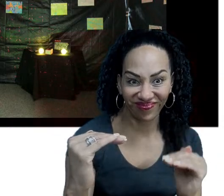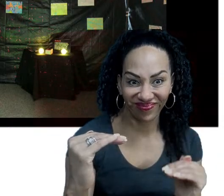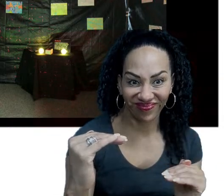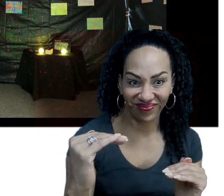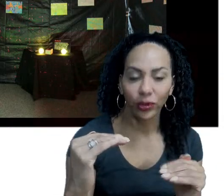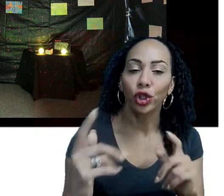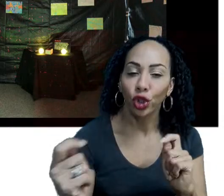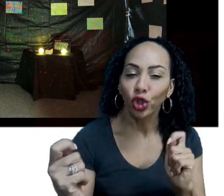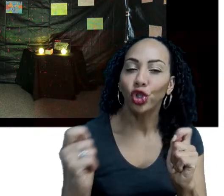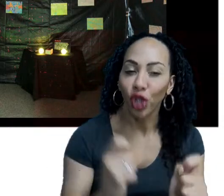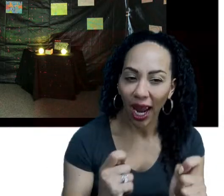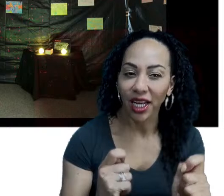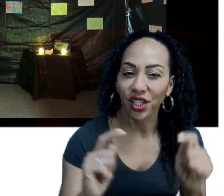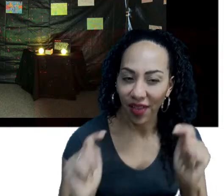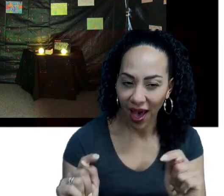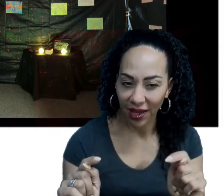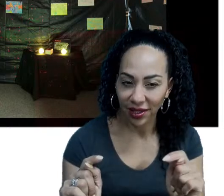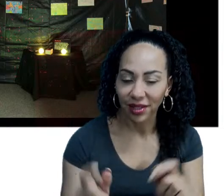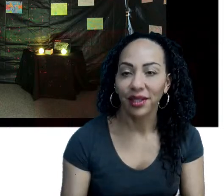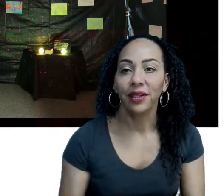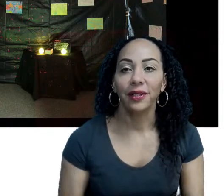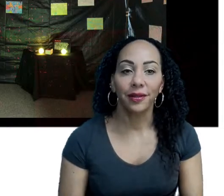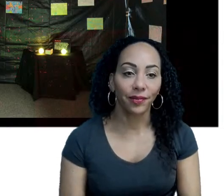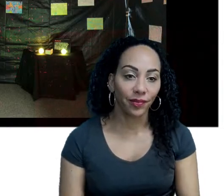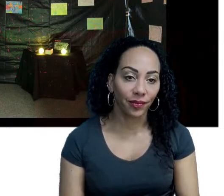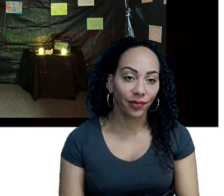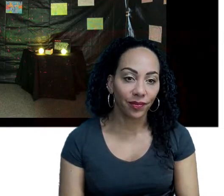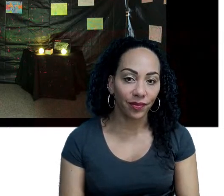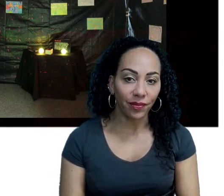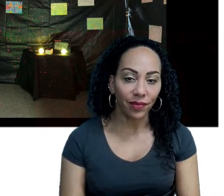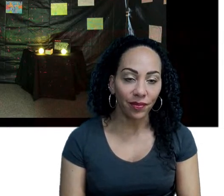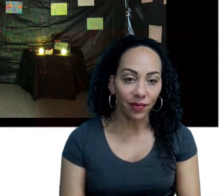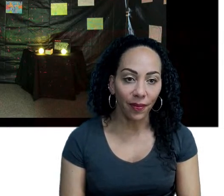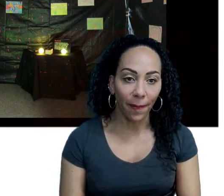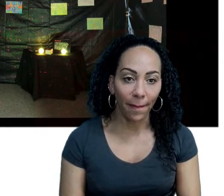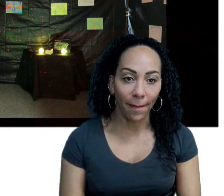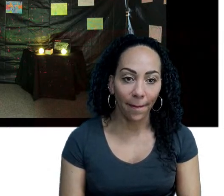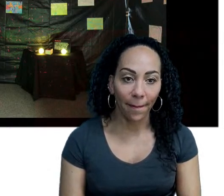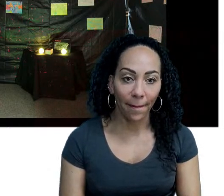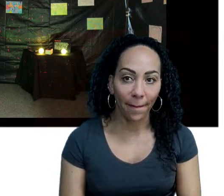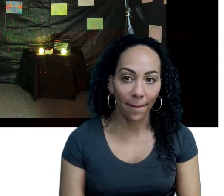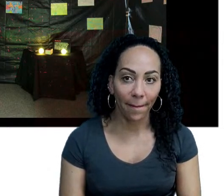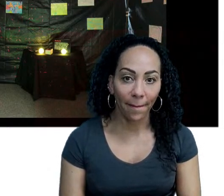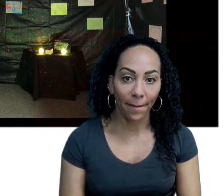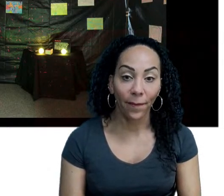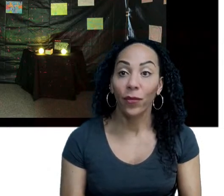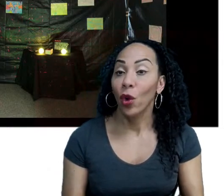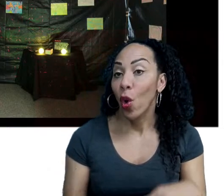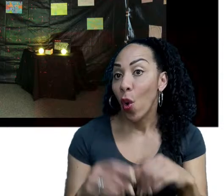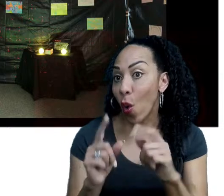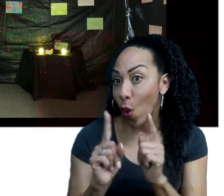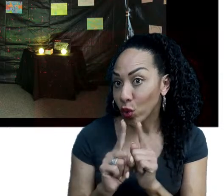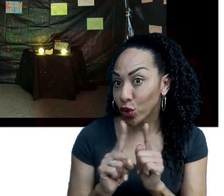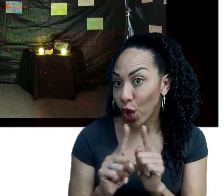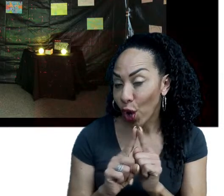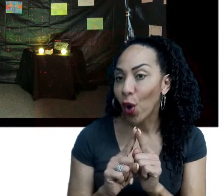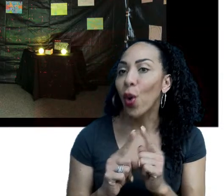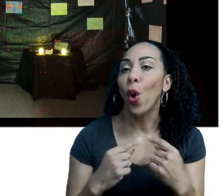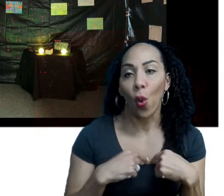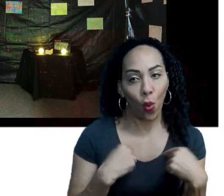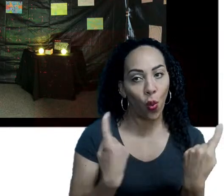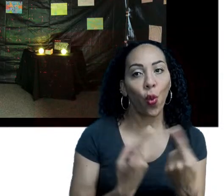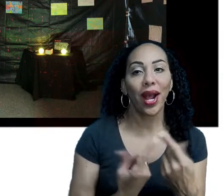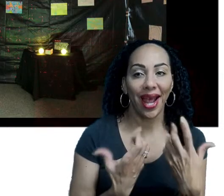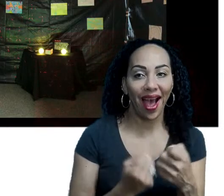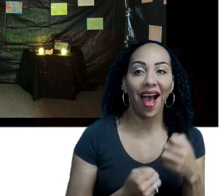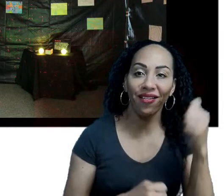to kind of like at some point acknowledge that we might also be able to bring something, that we could be in the class and bring our expertise